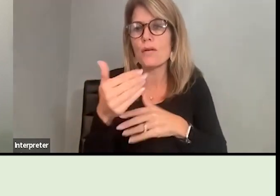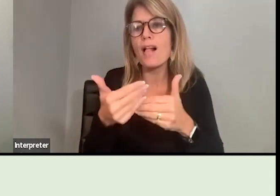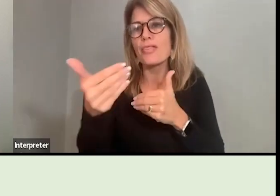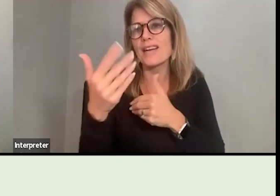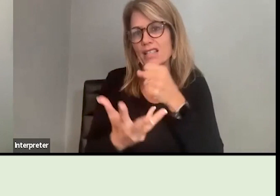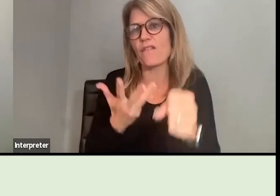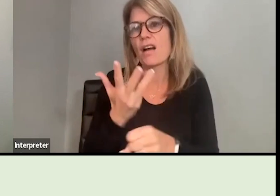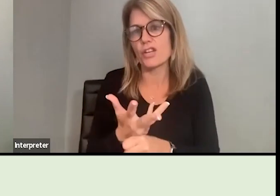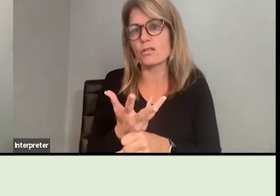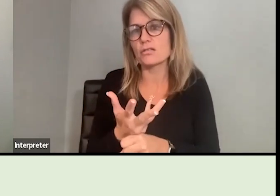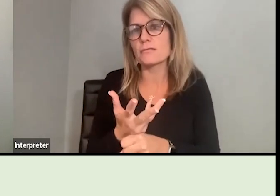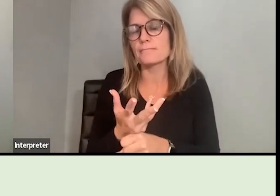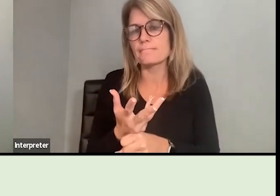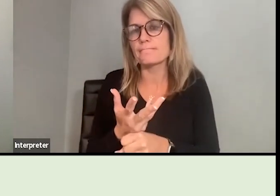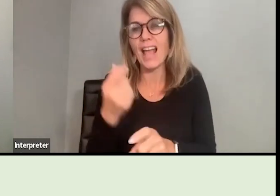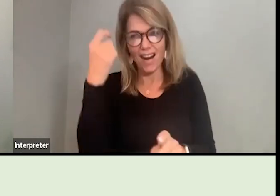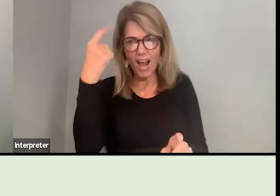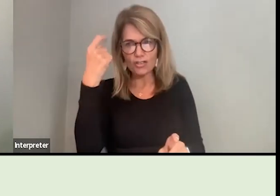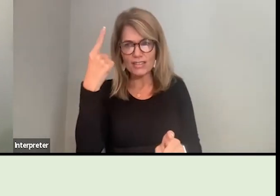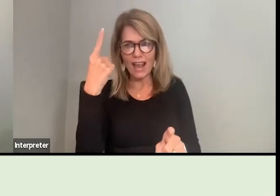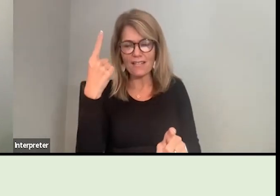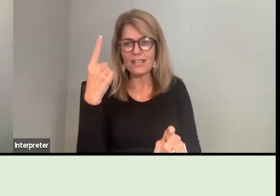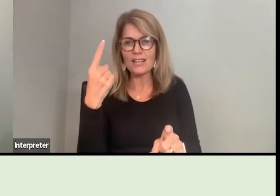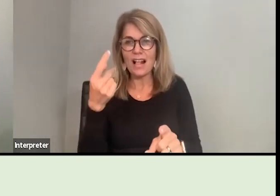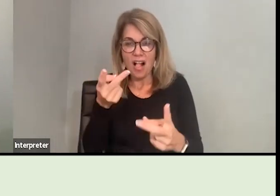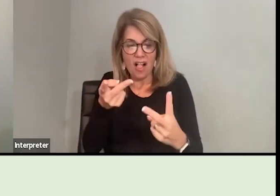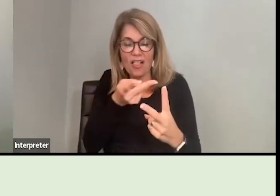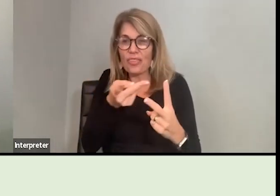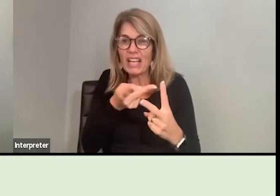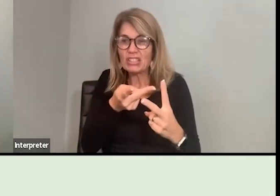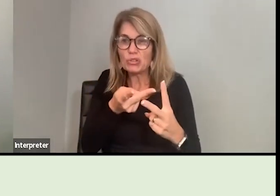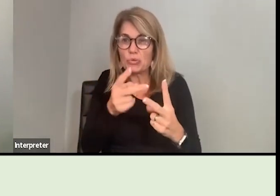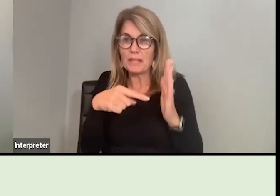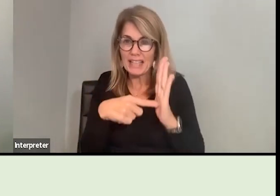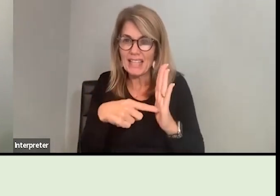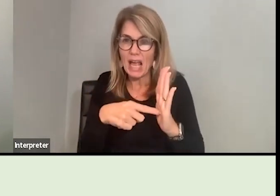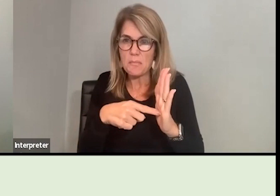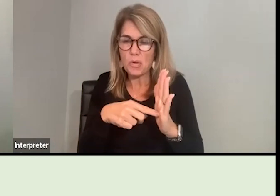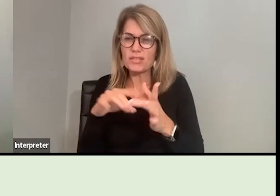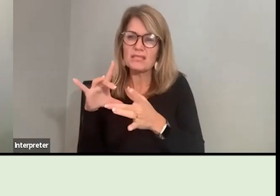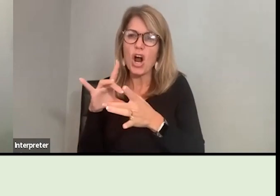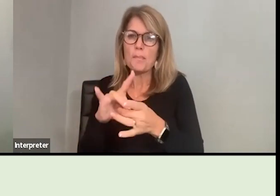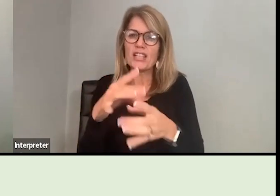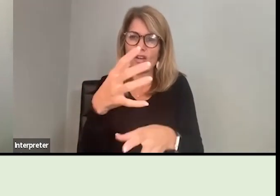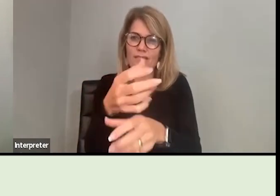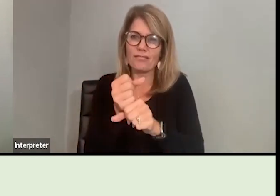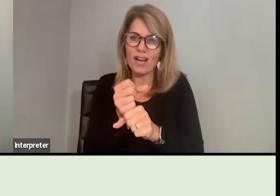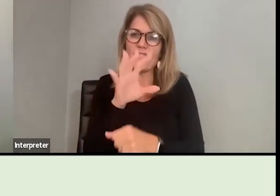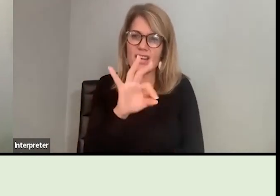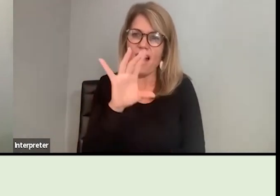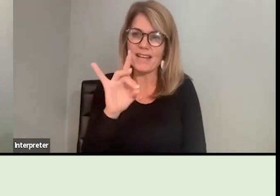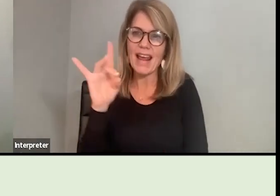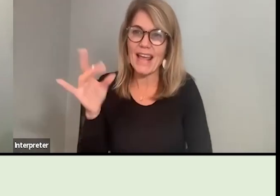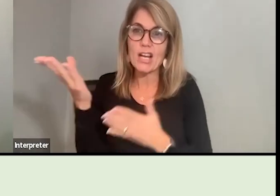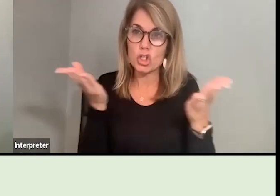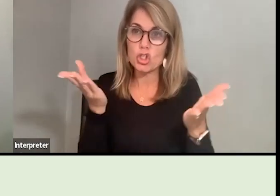understand, as I mentioned before, that this is really, these two examples are based highly on the acquisition of this 988 service fee.